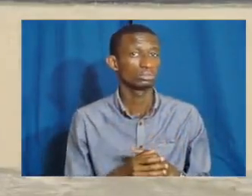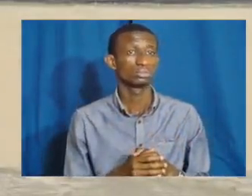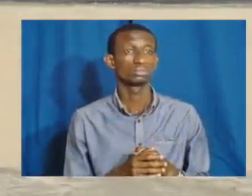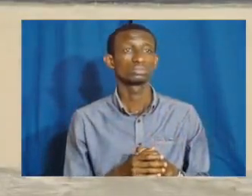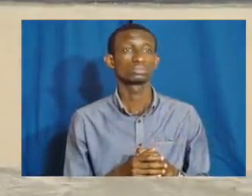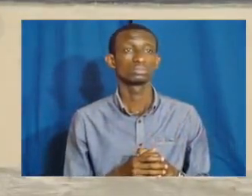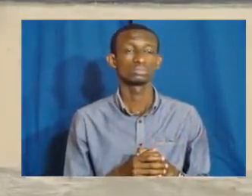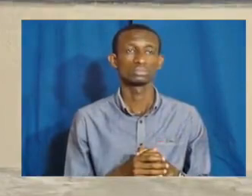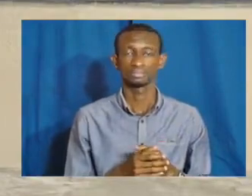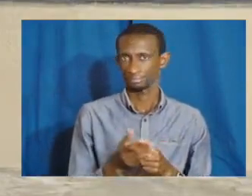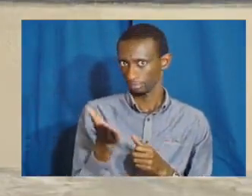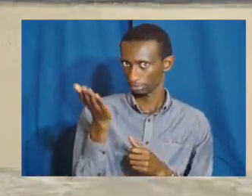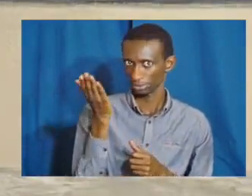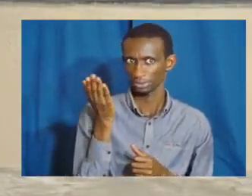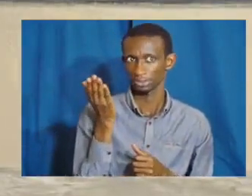Like this is